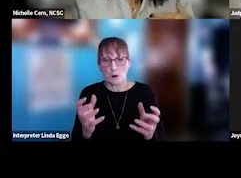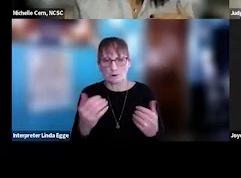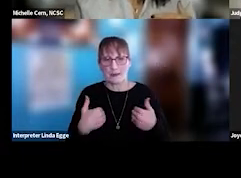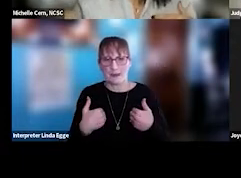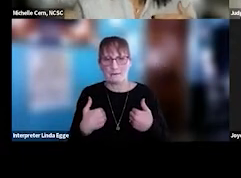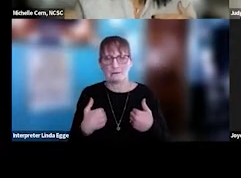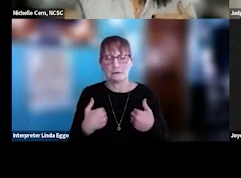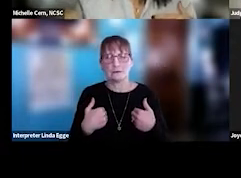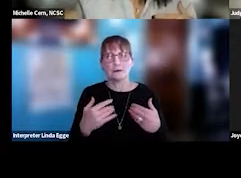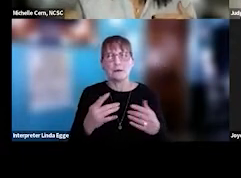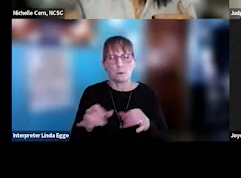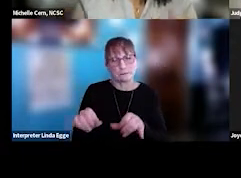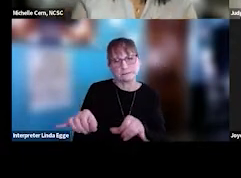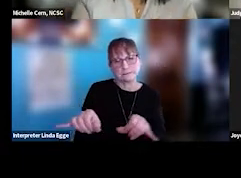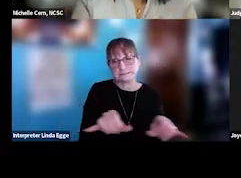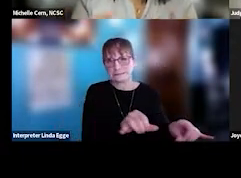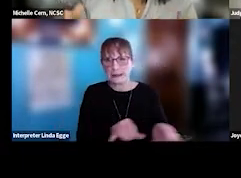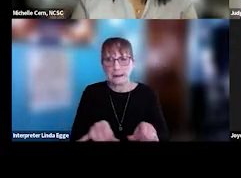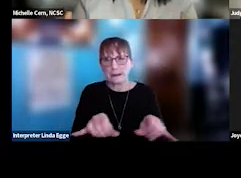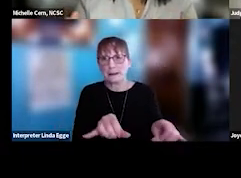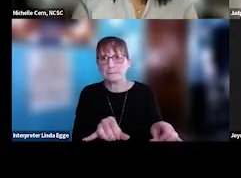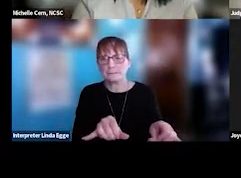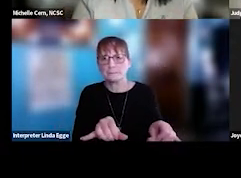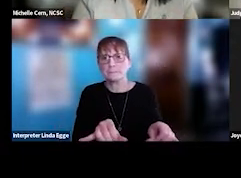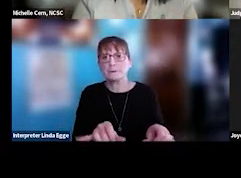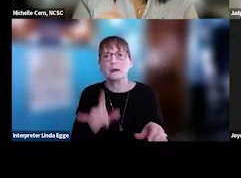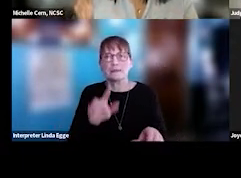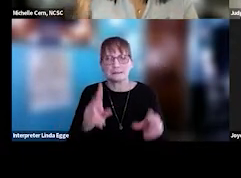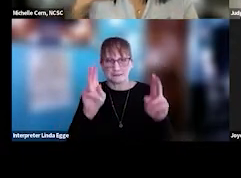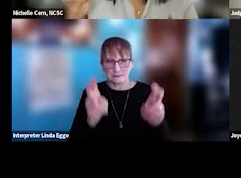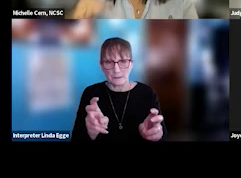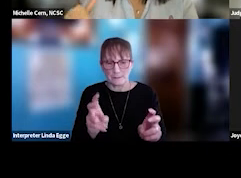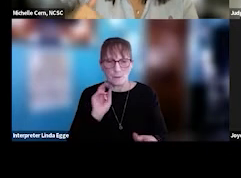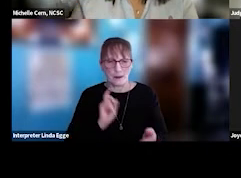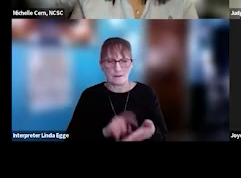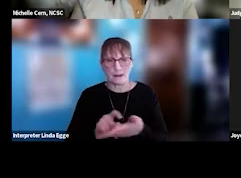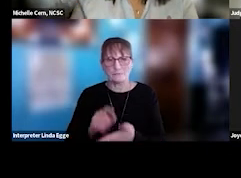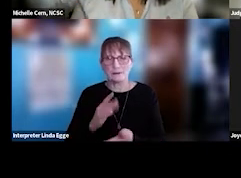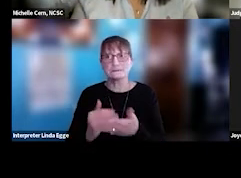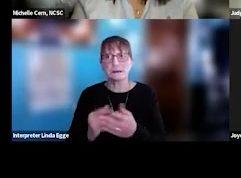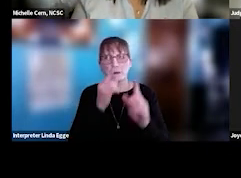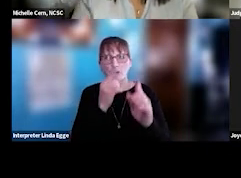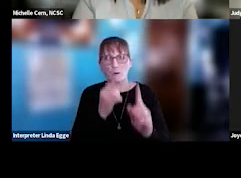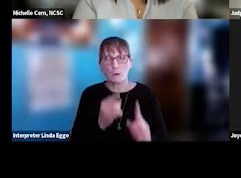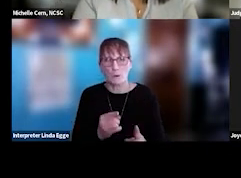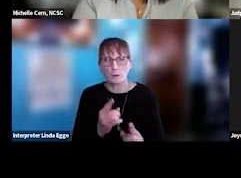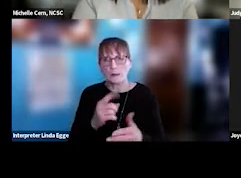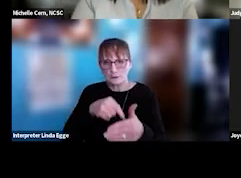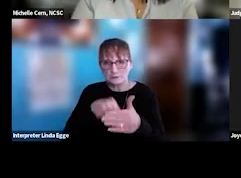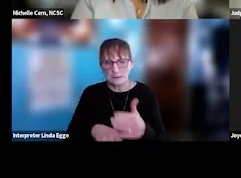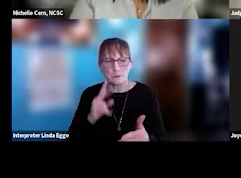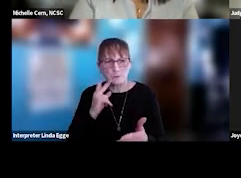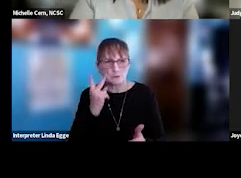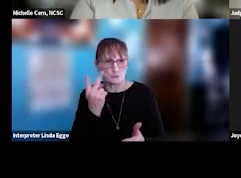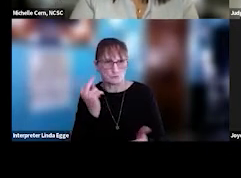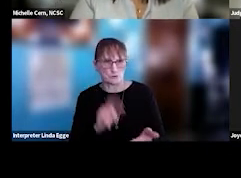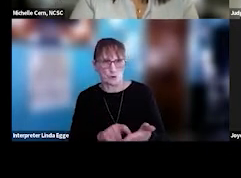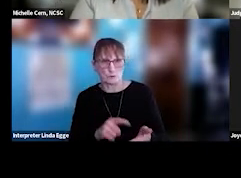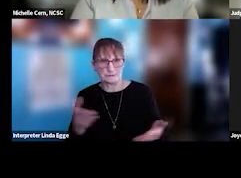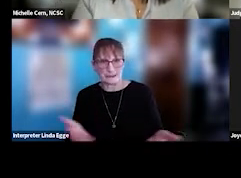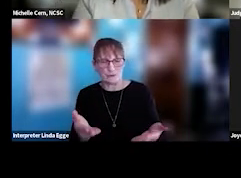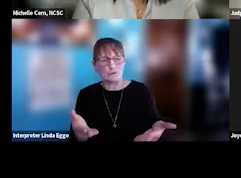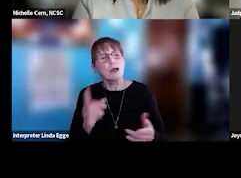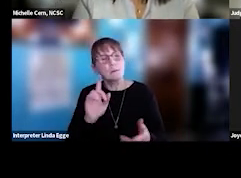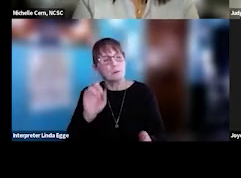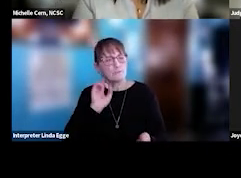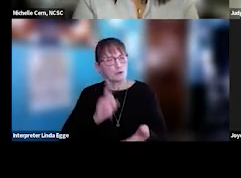uniform across those RJOI states. These are the topics. We identified some goals that go a little bit deeper than what you see here. But as you can see,